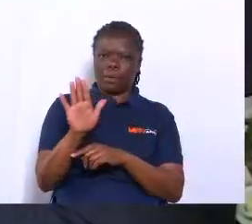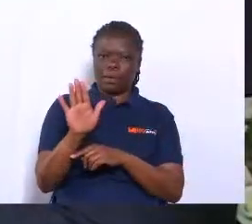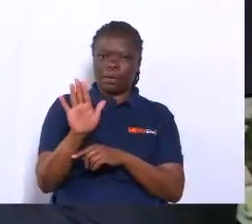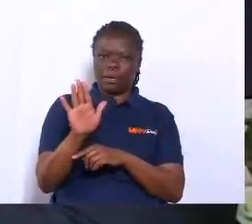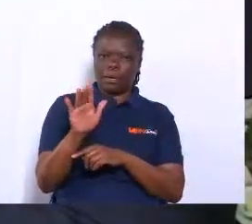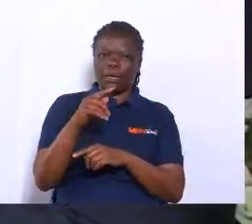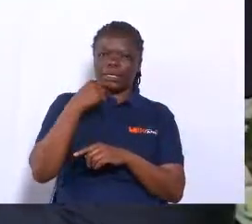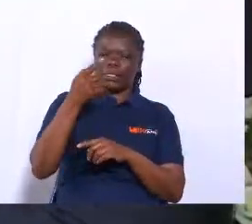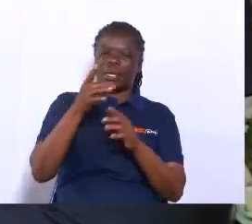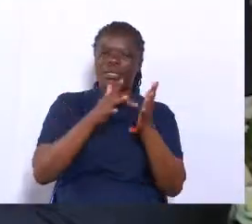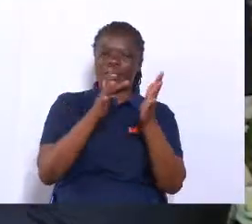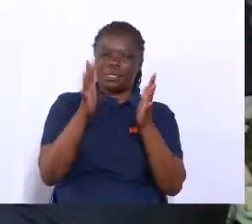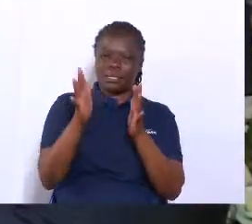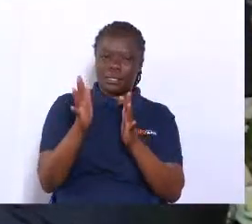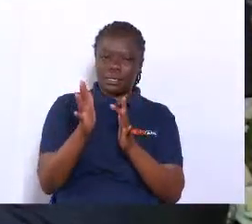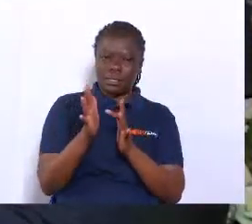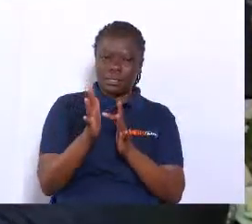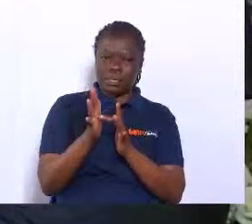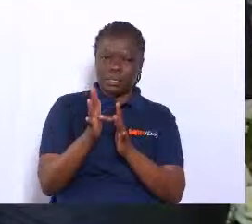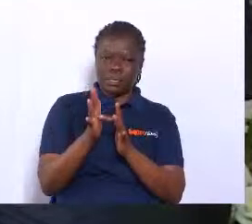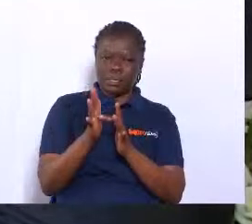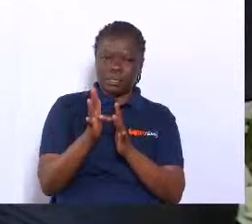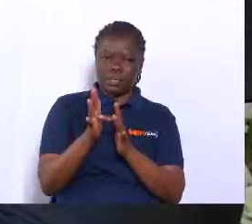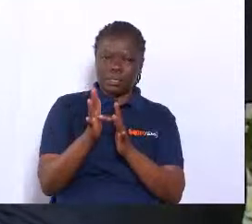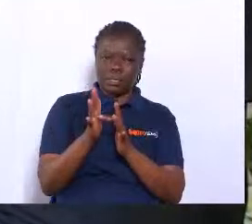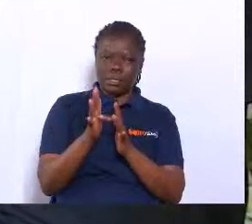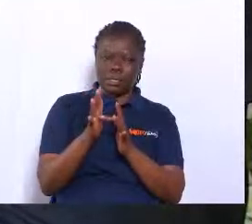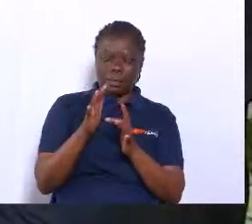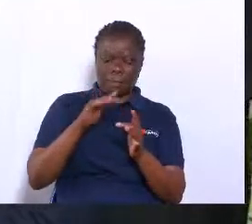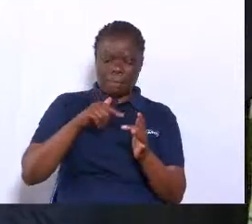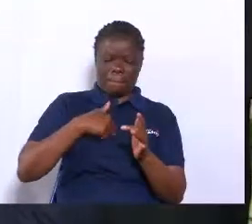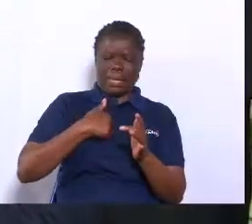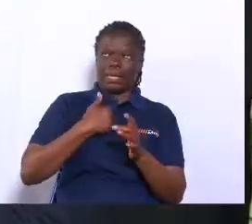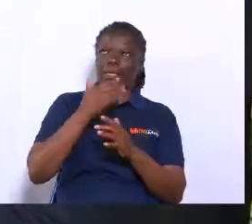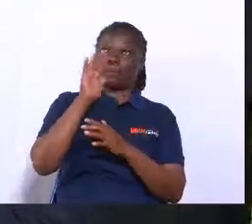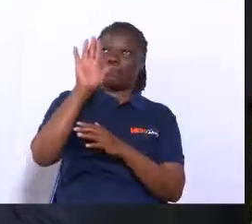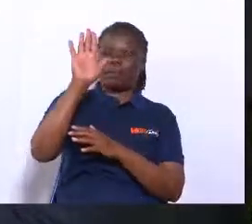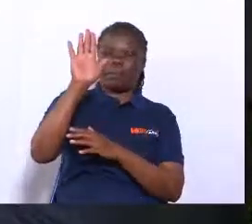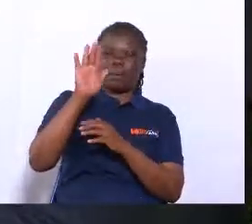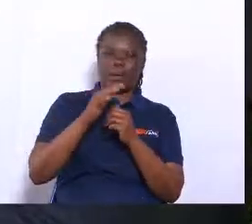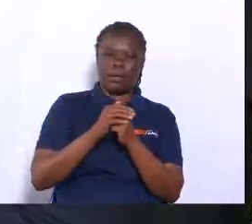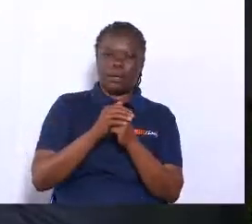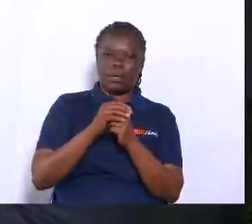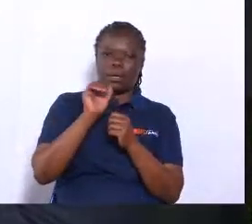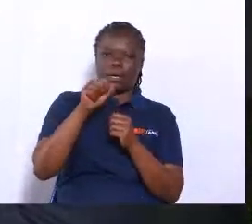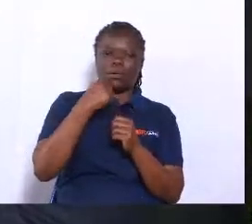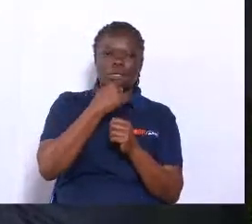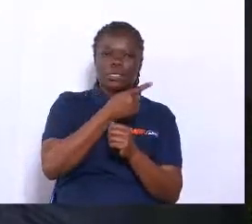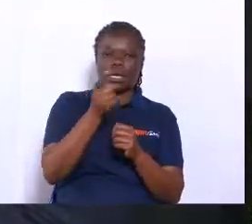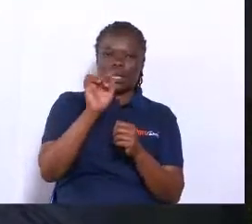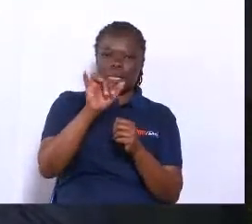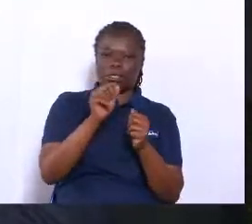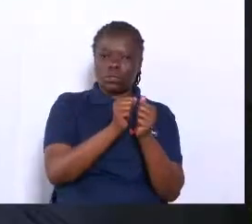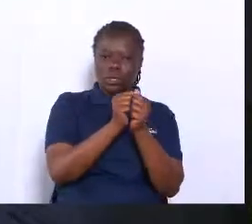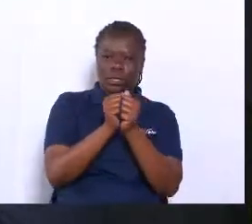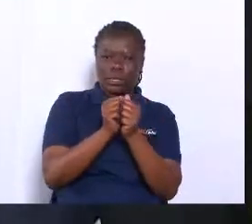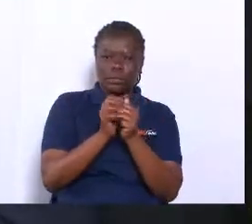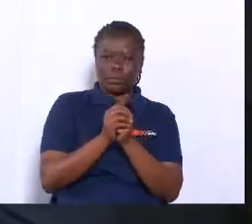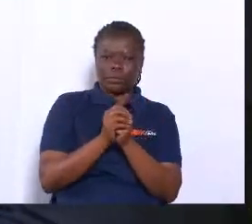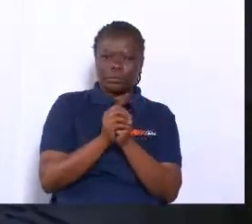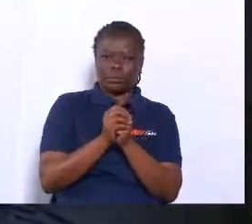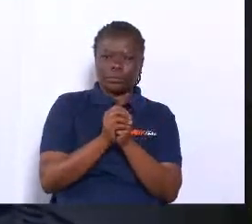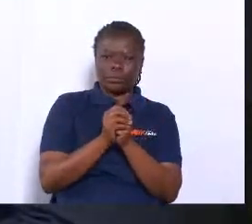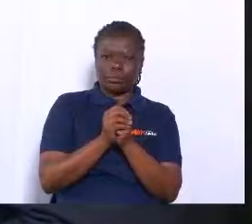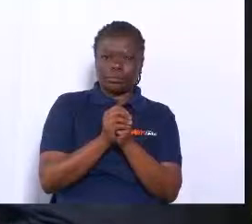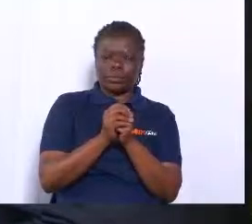say Jesus, semeni Yesu, I am yours. Mimi ni wako. Can we say that together, those that have come forward? Naomba tuseme pamoja